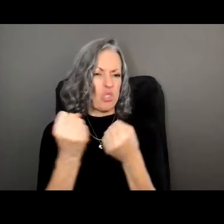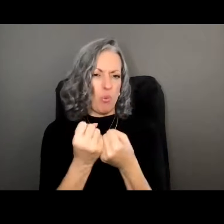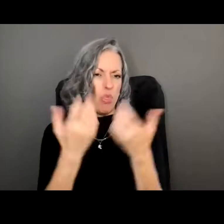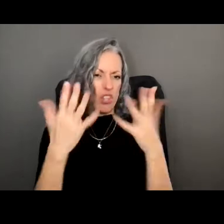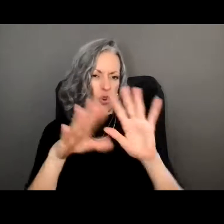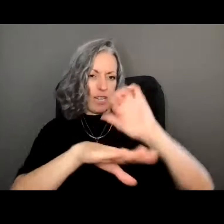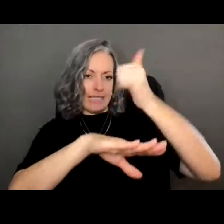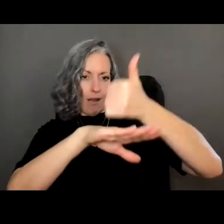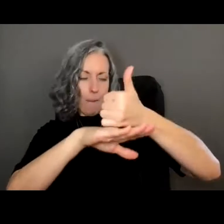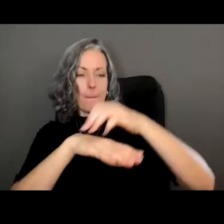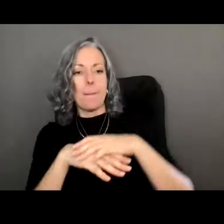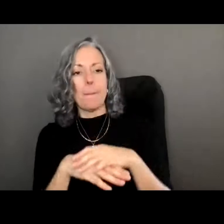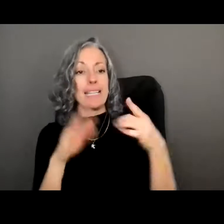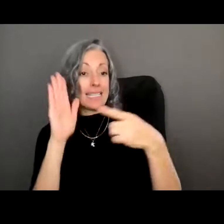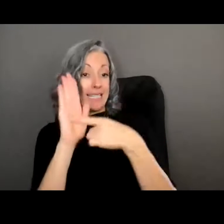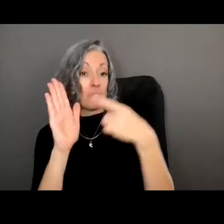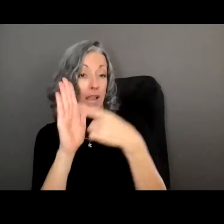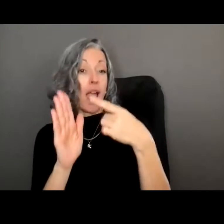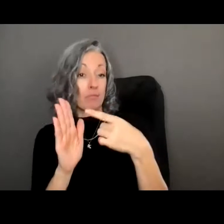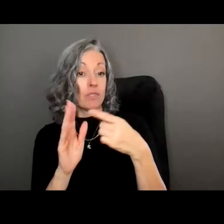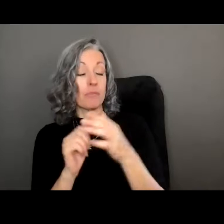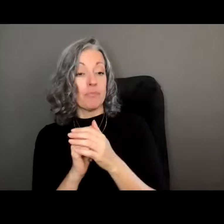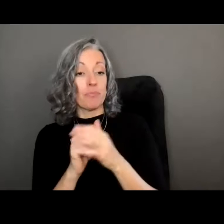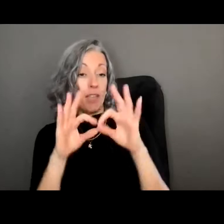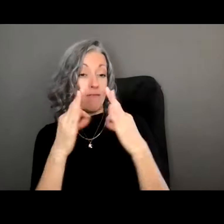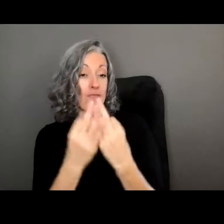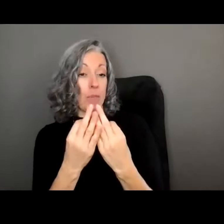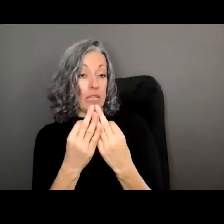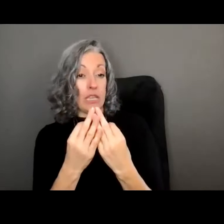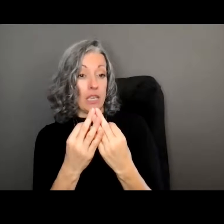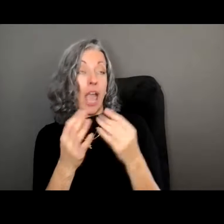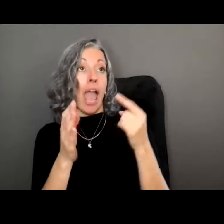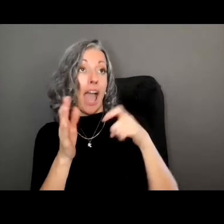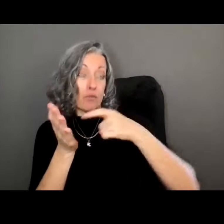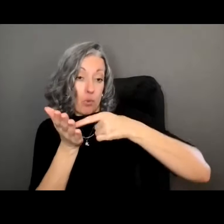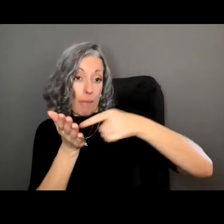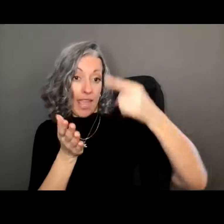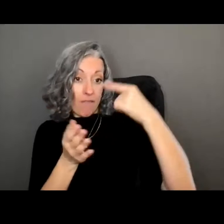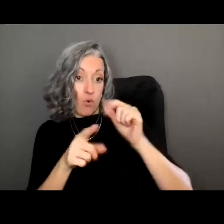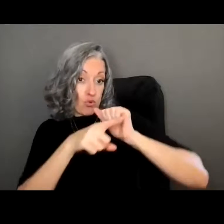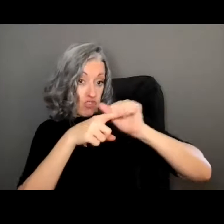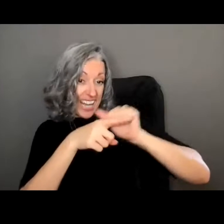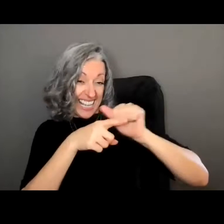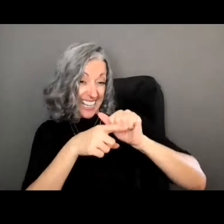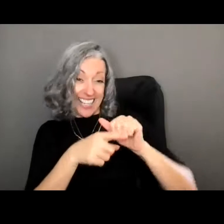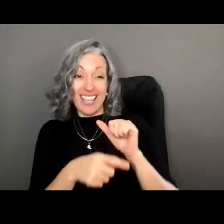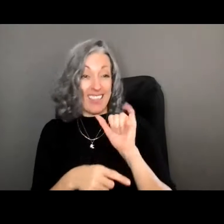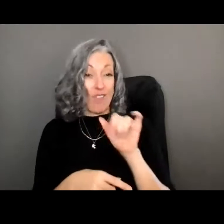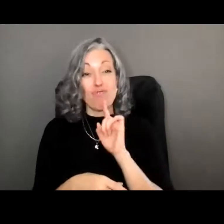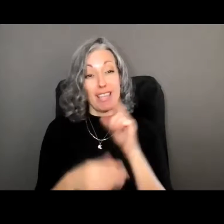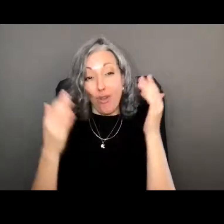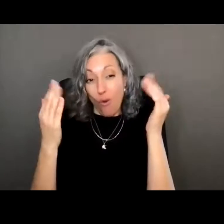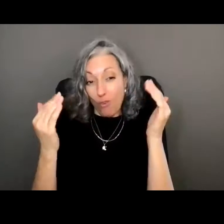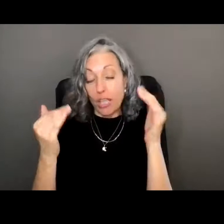there. Sometimes family members would have to pay for certain caregiver trainings that really hopefully will